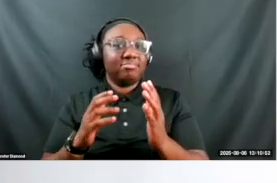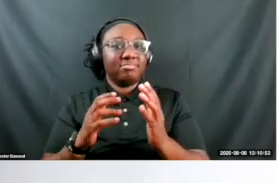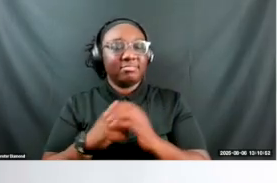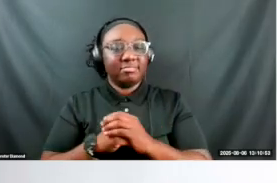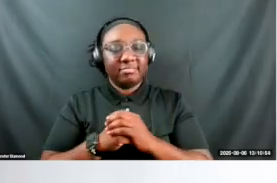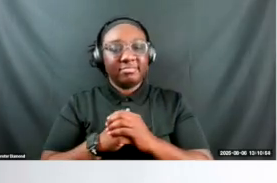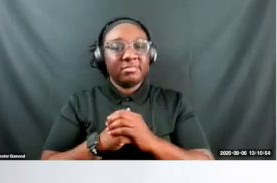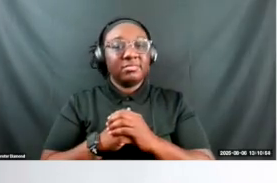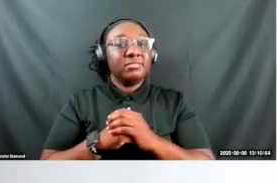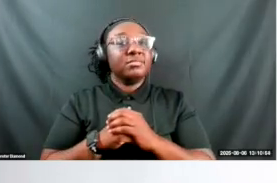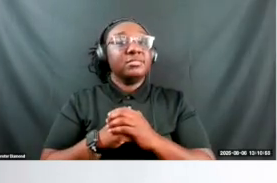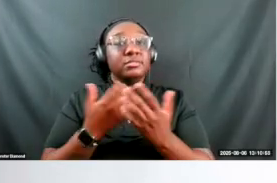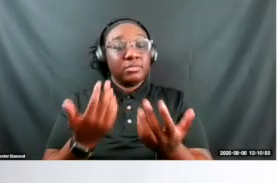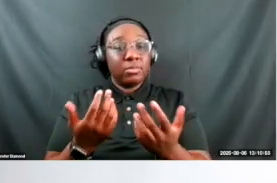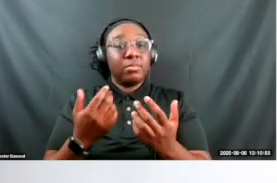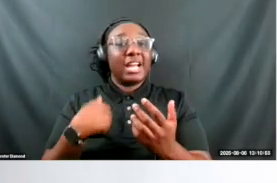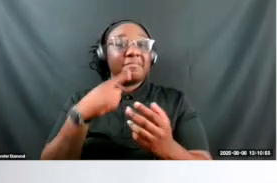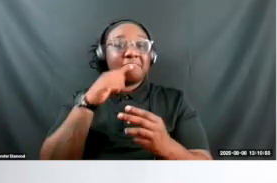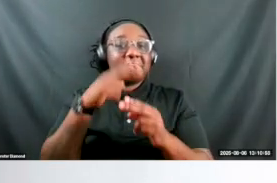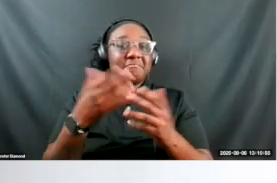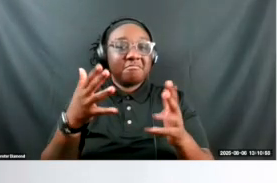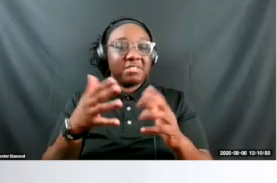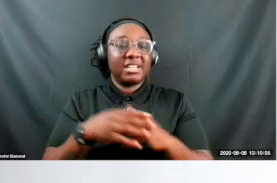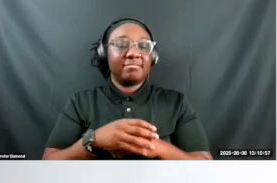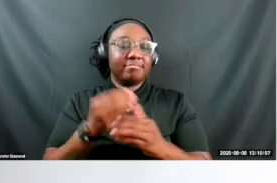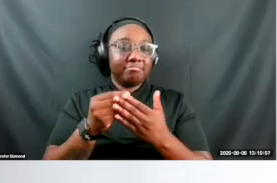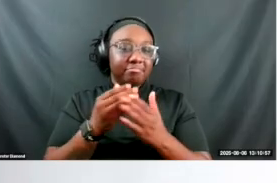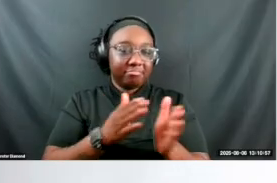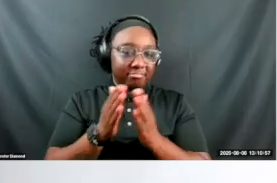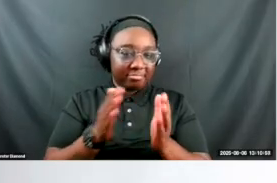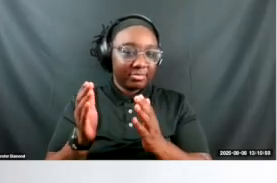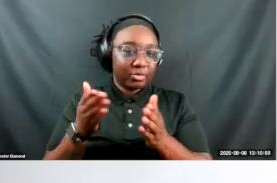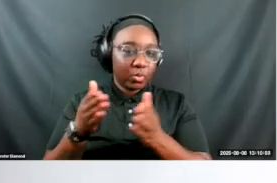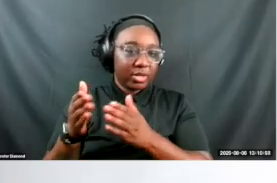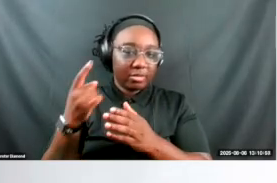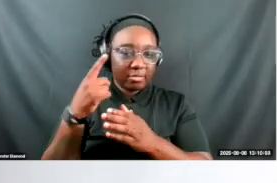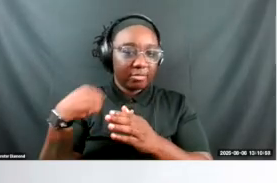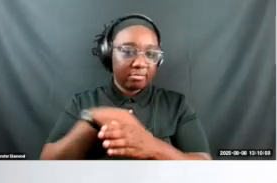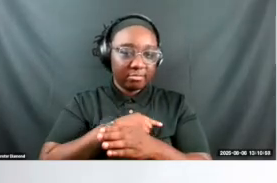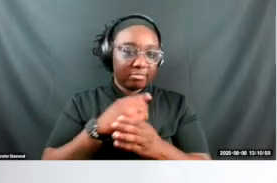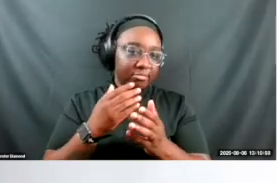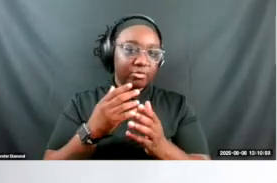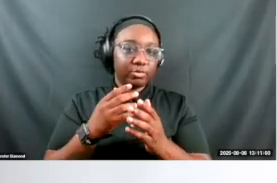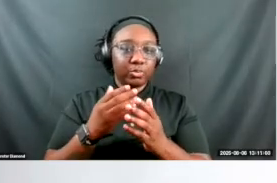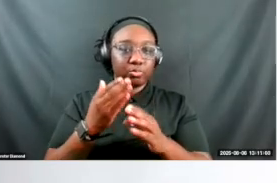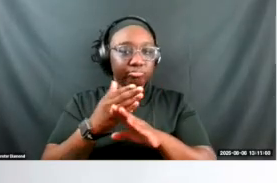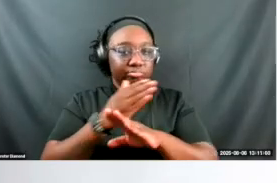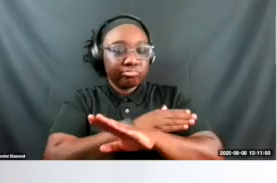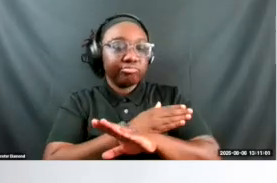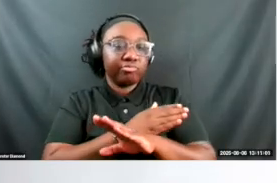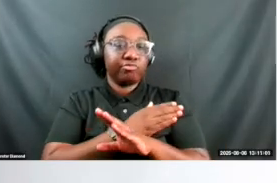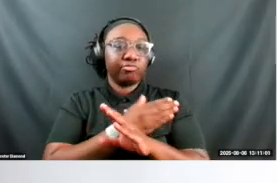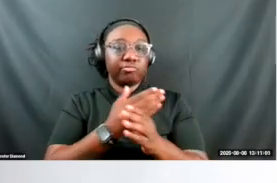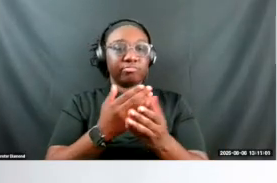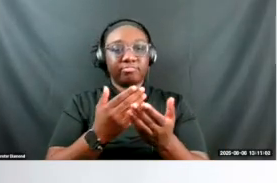As I mentioned previously, the funding plan is a way for us to refine and improve how the incentive projects work. I mentioned previously that